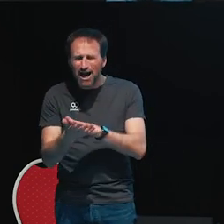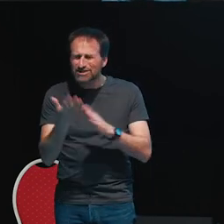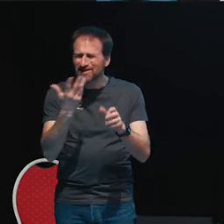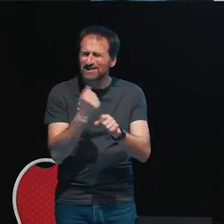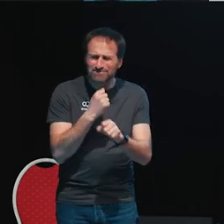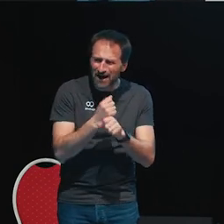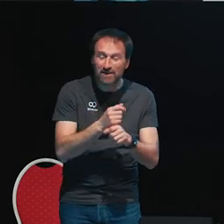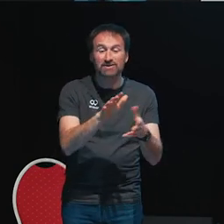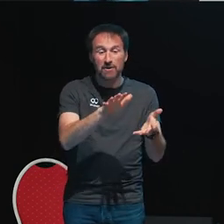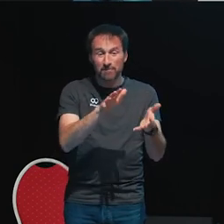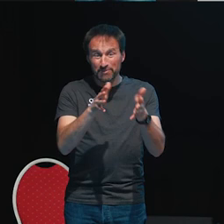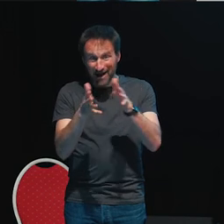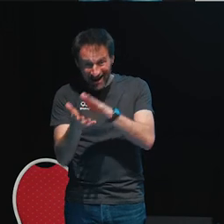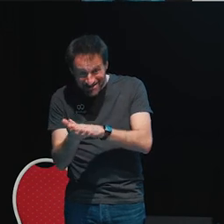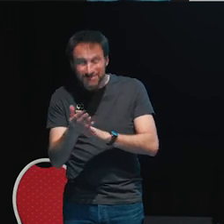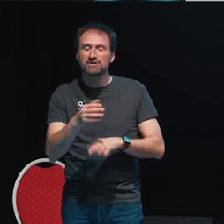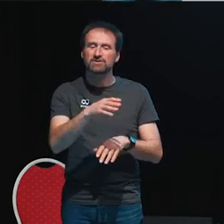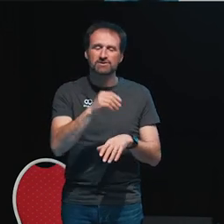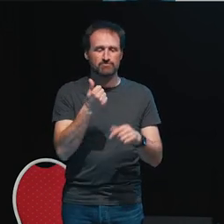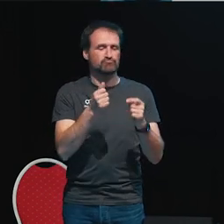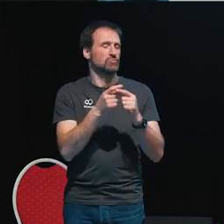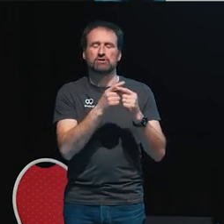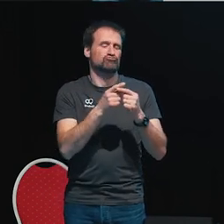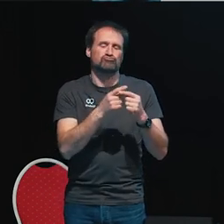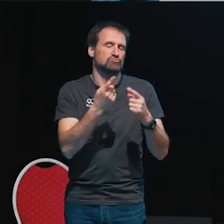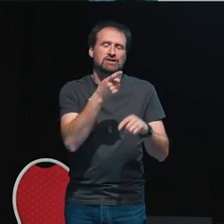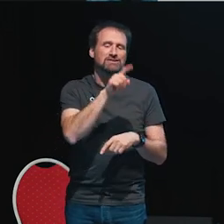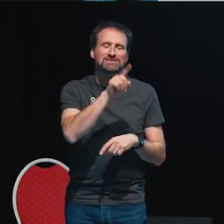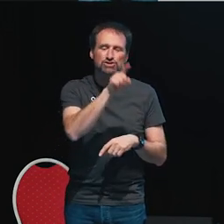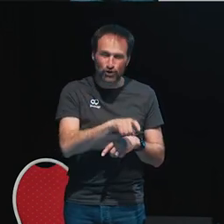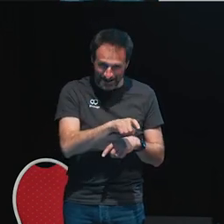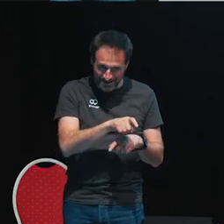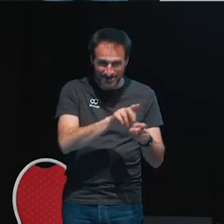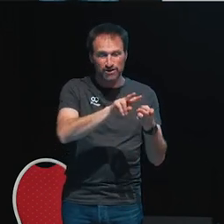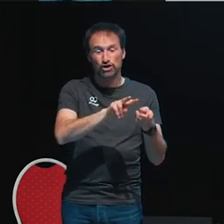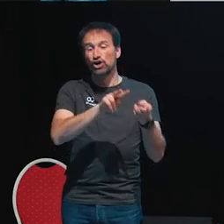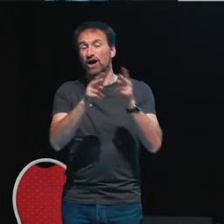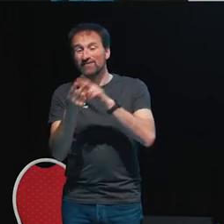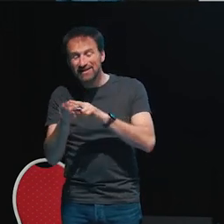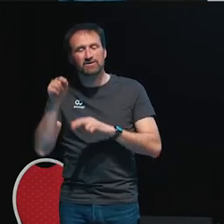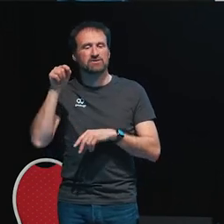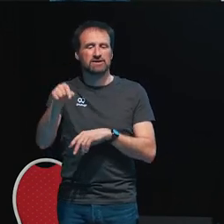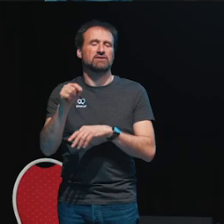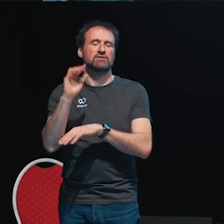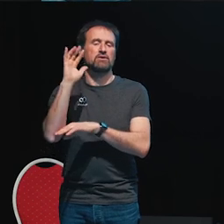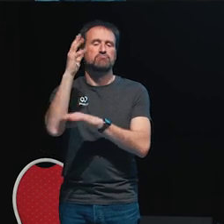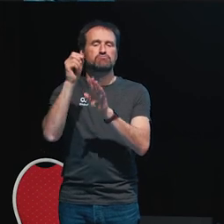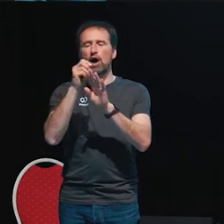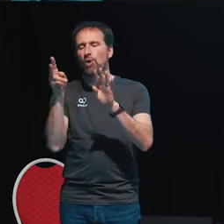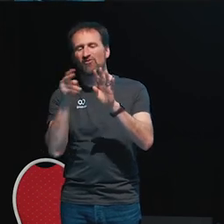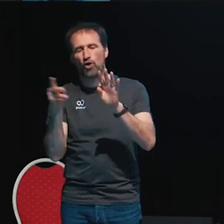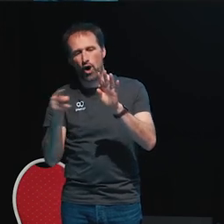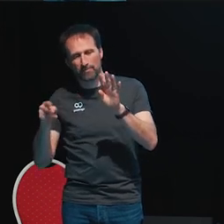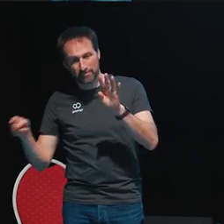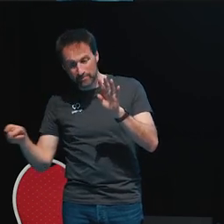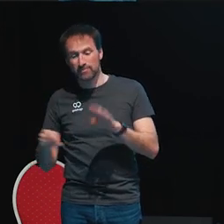So it takes a string and it converts it into a tree form that makes it